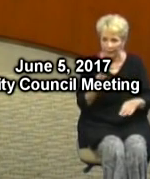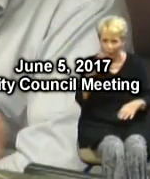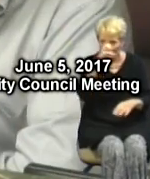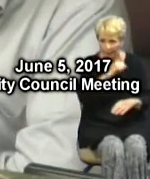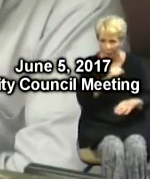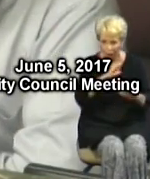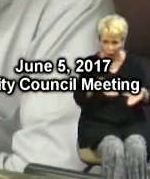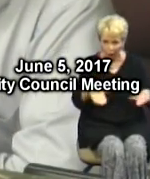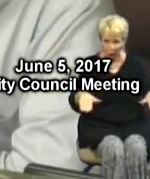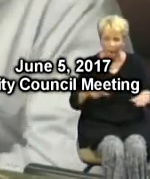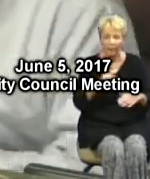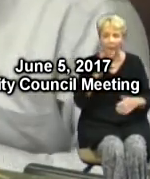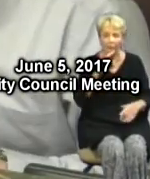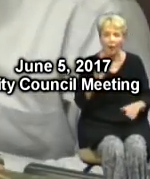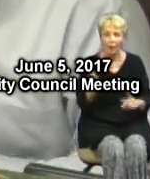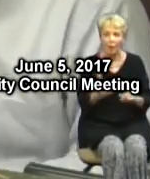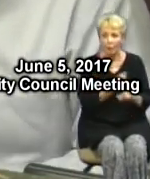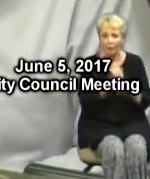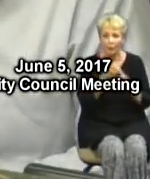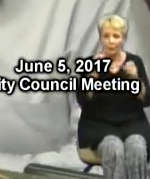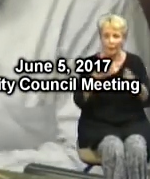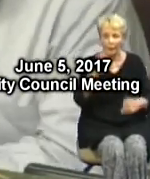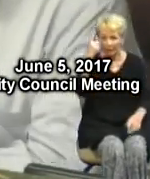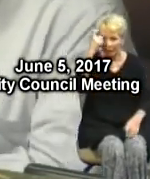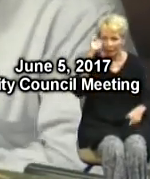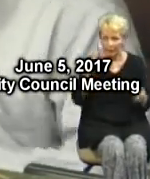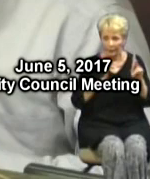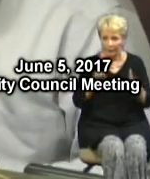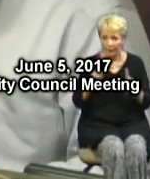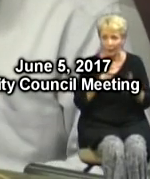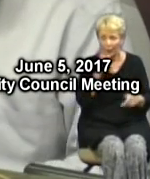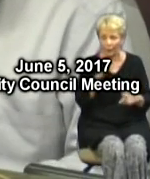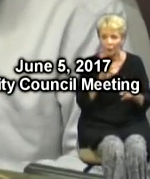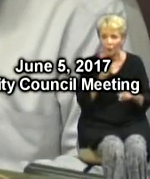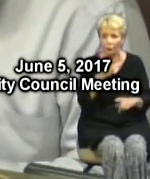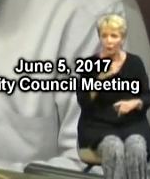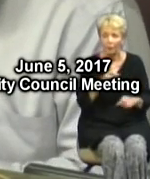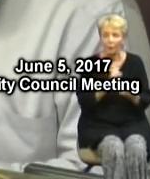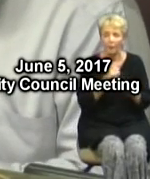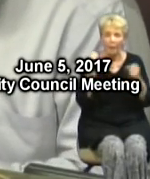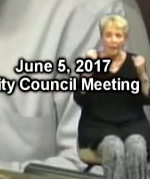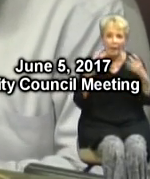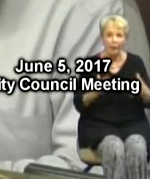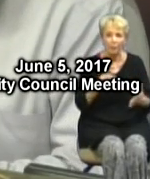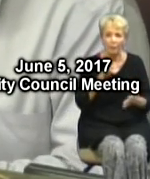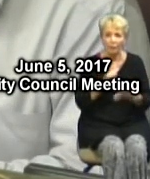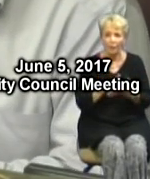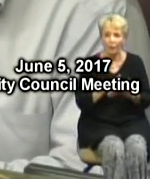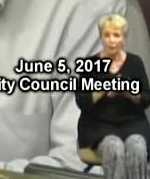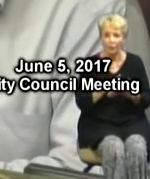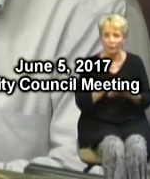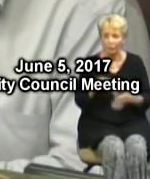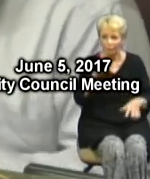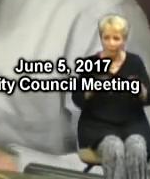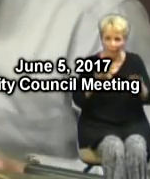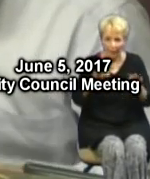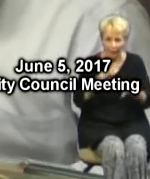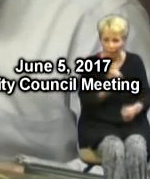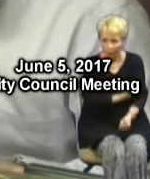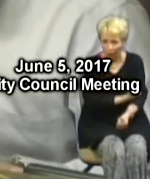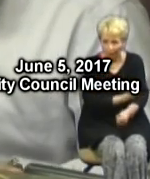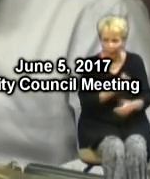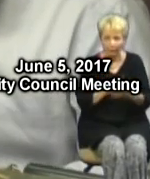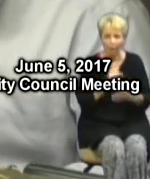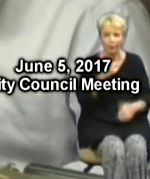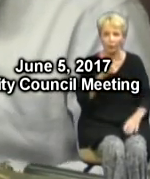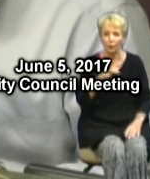children and the apprehension of multiple suspects, and whereas Shrek has made numerous finds of controlled substances, and whereas